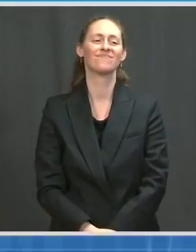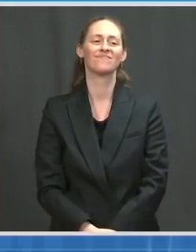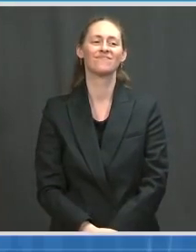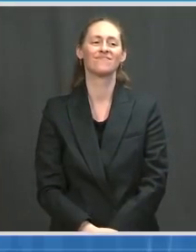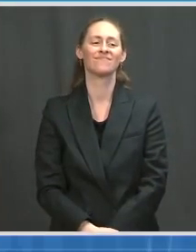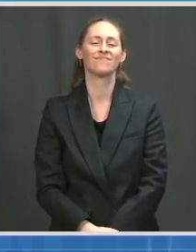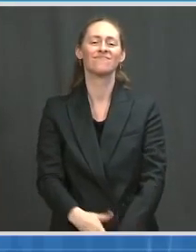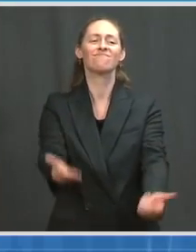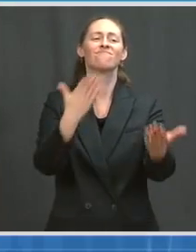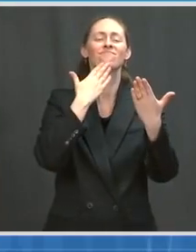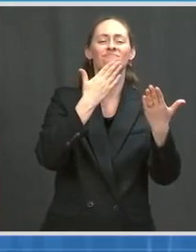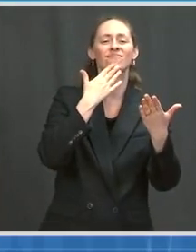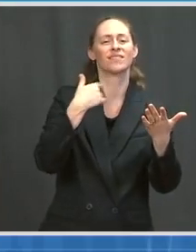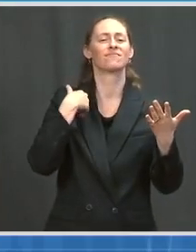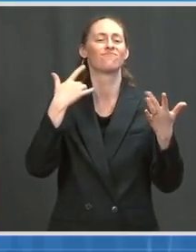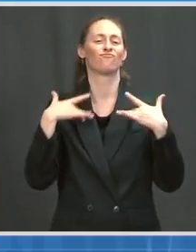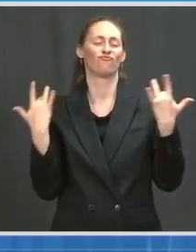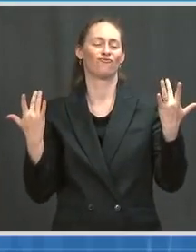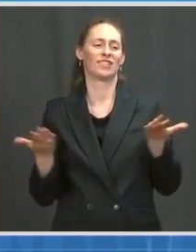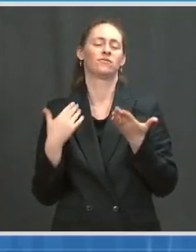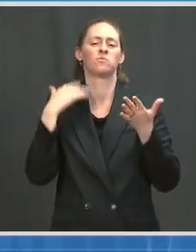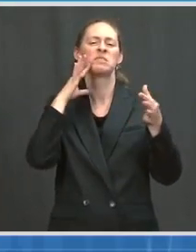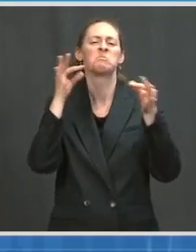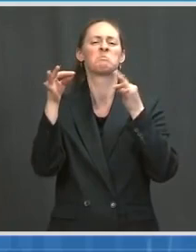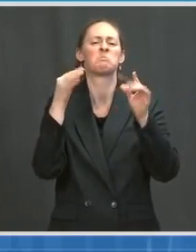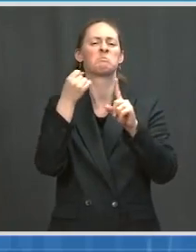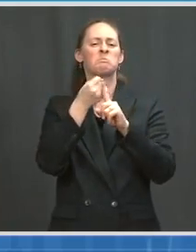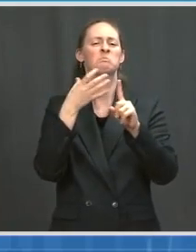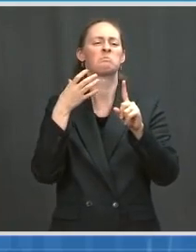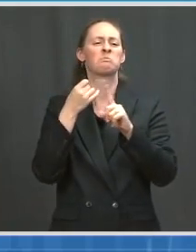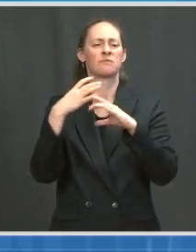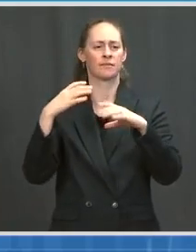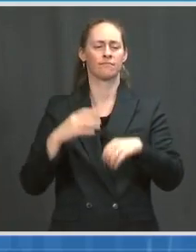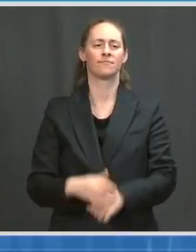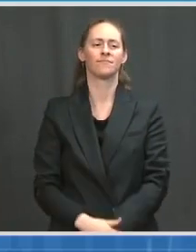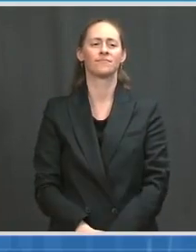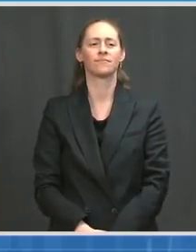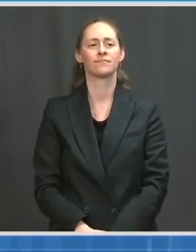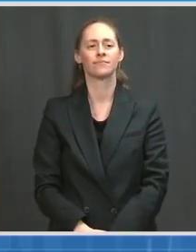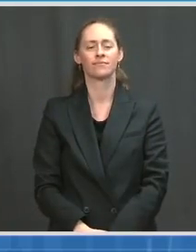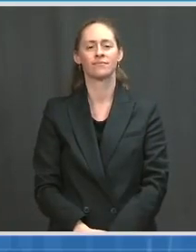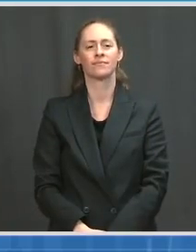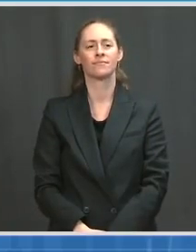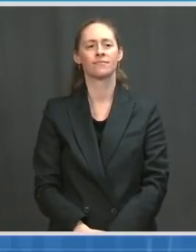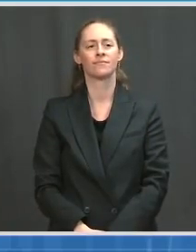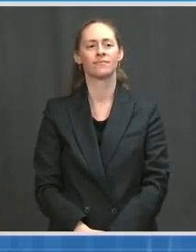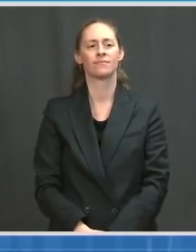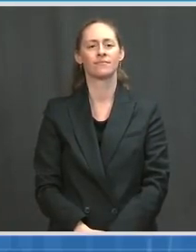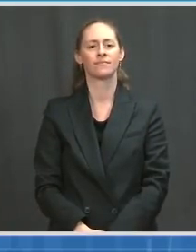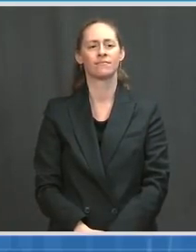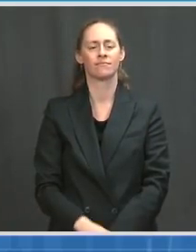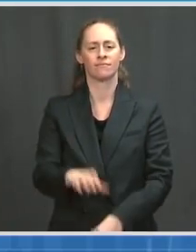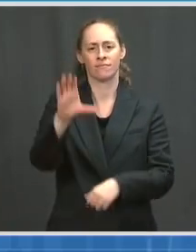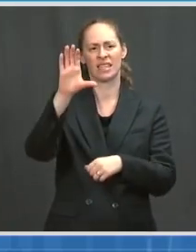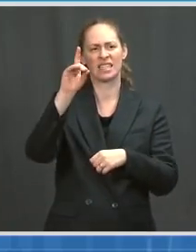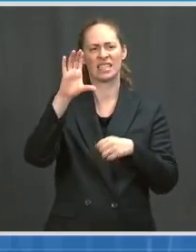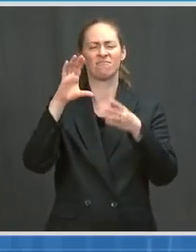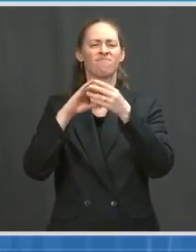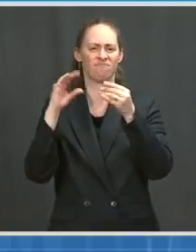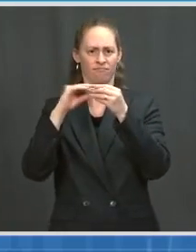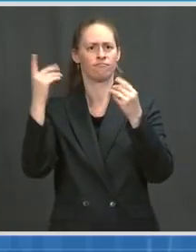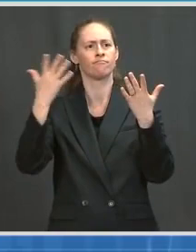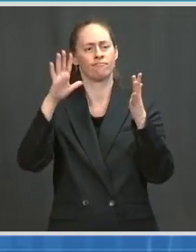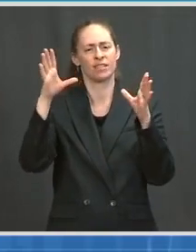data. Yesterday, CDC reported just over 32,000 new cases of COVID-19. Our 7-day average is